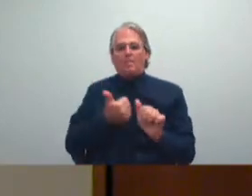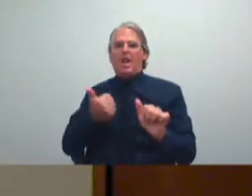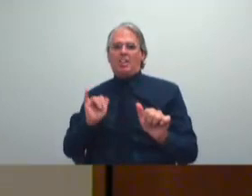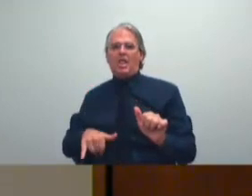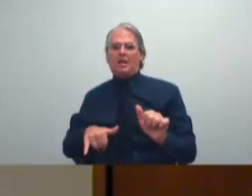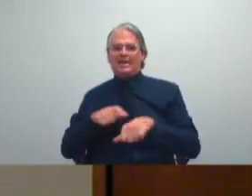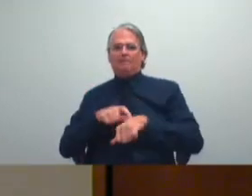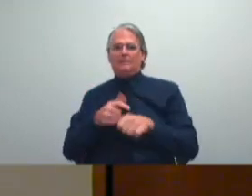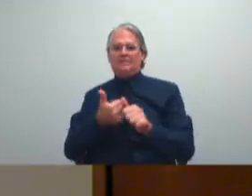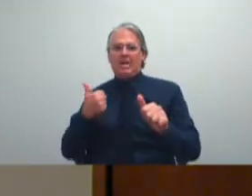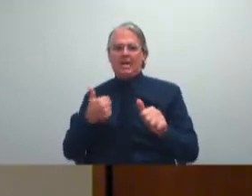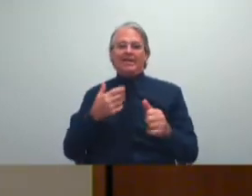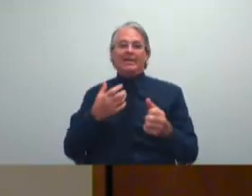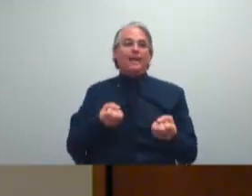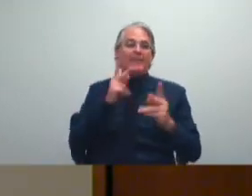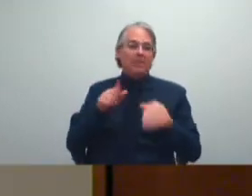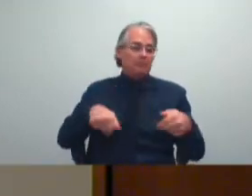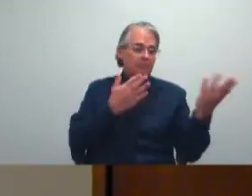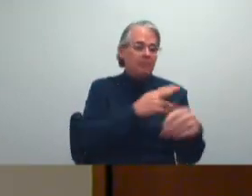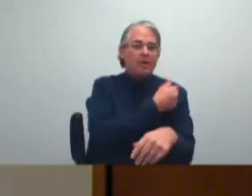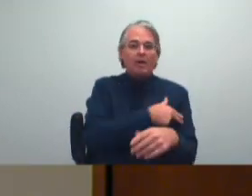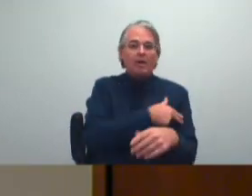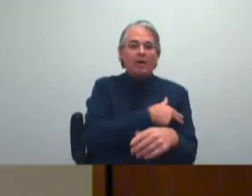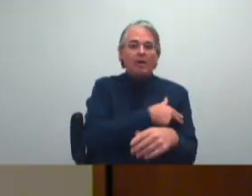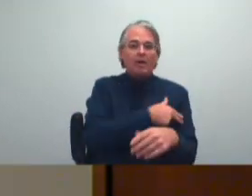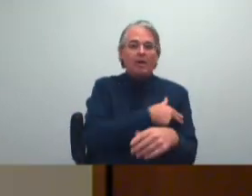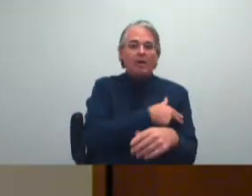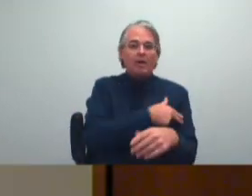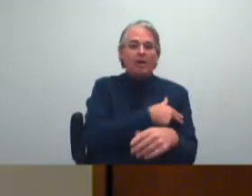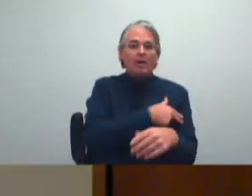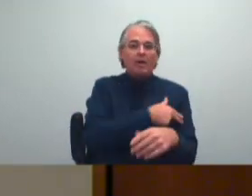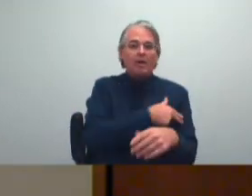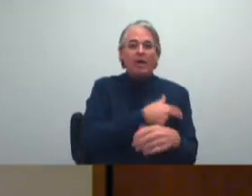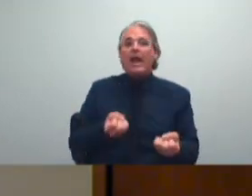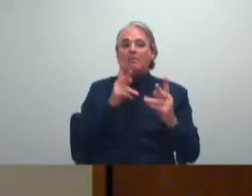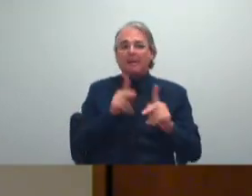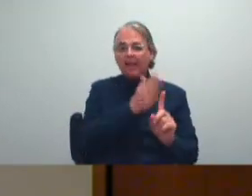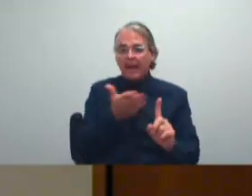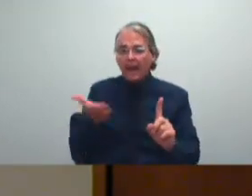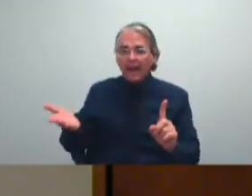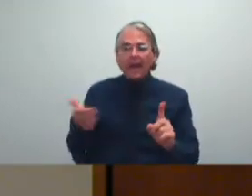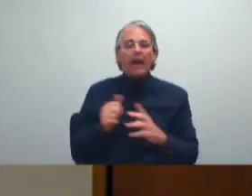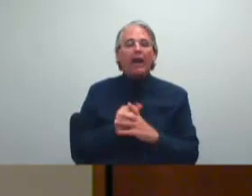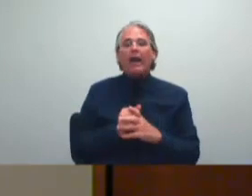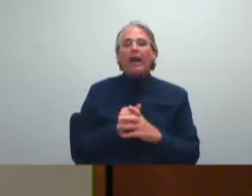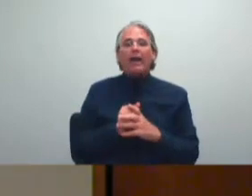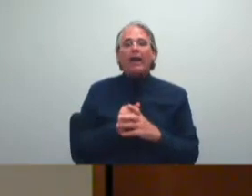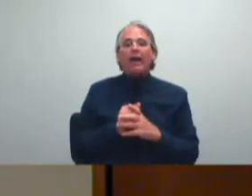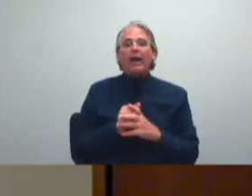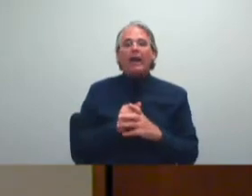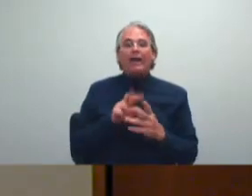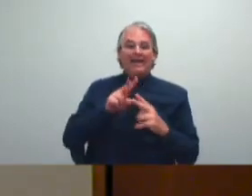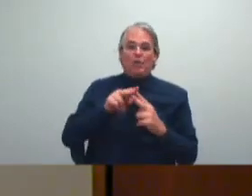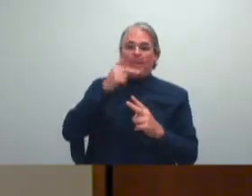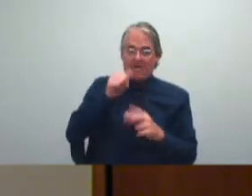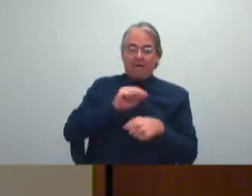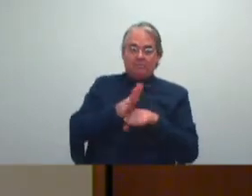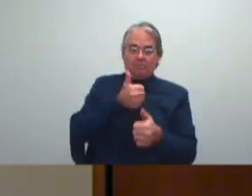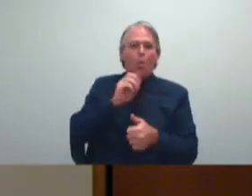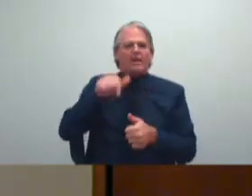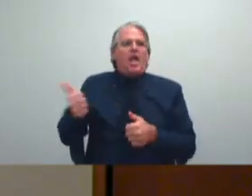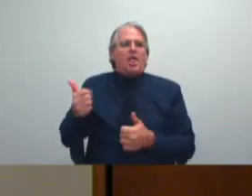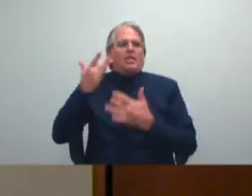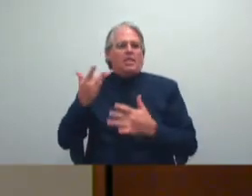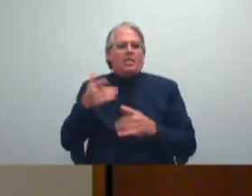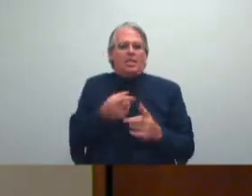as a direct result or related to a COVID infection. And what this meter and the indicators that are feeding